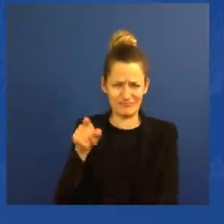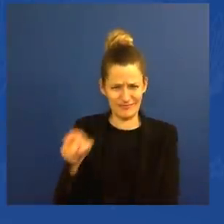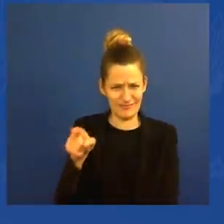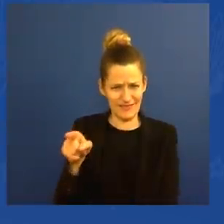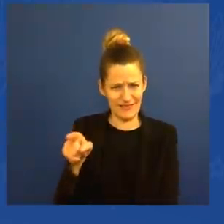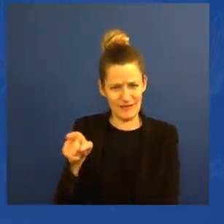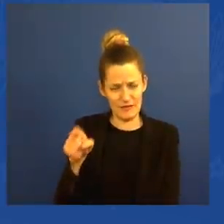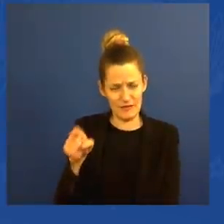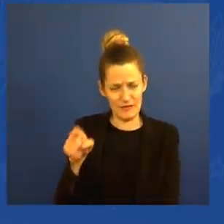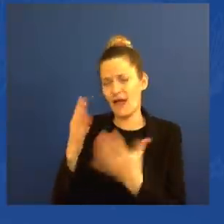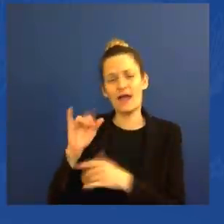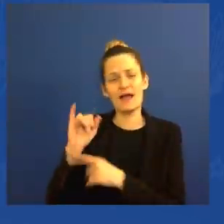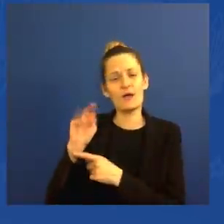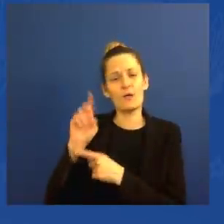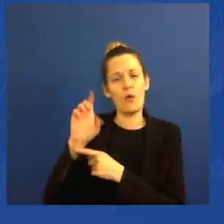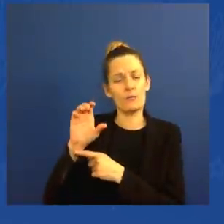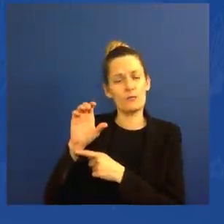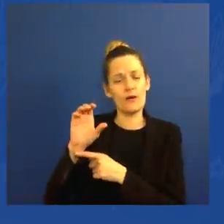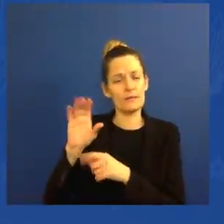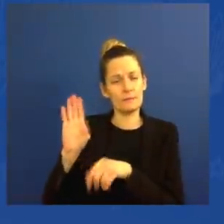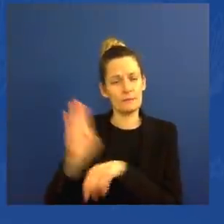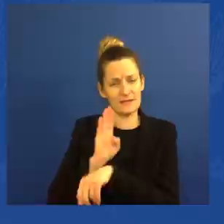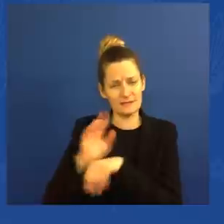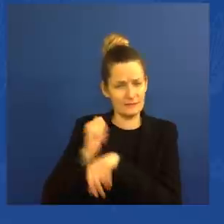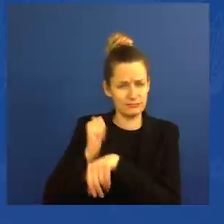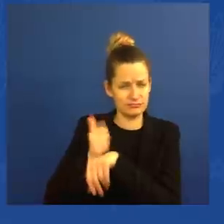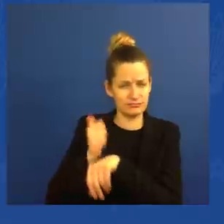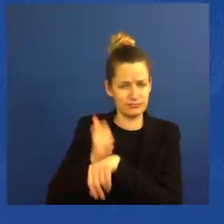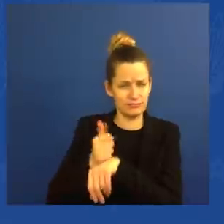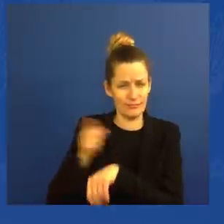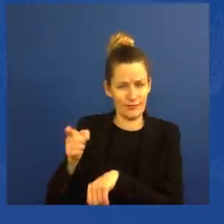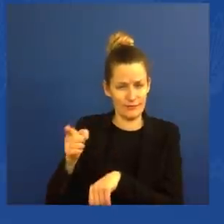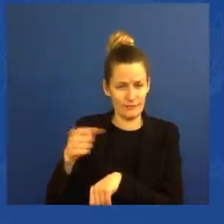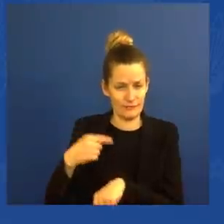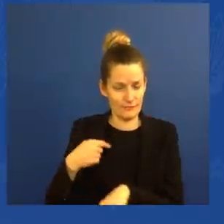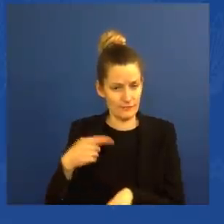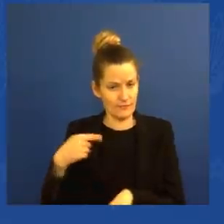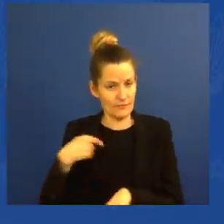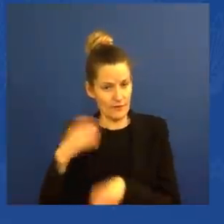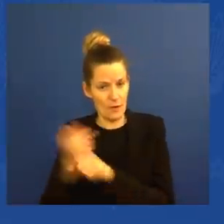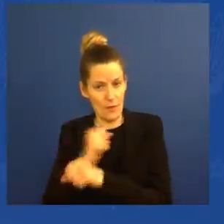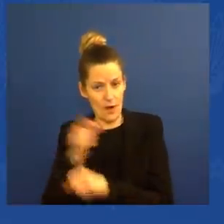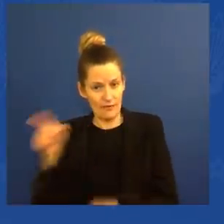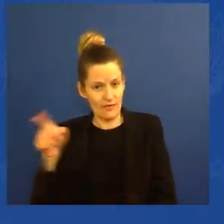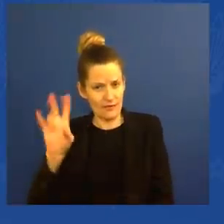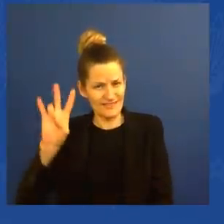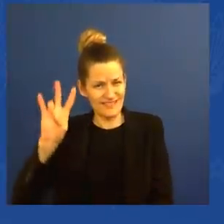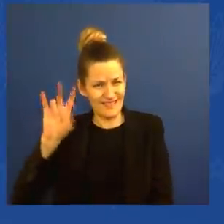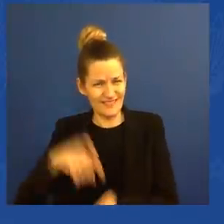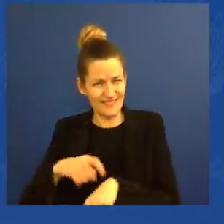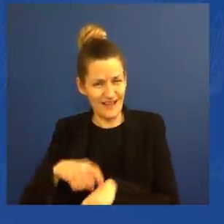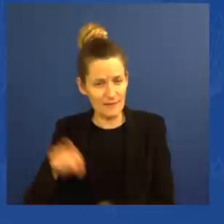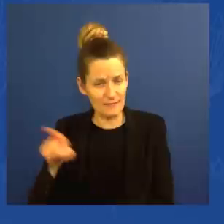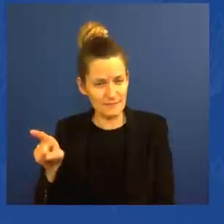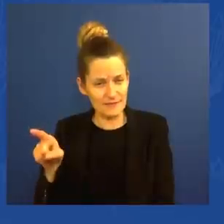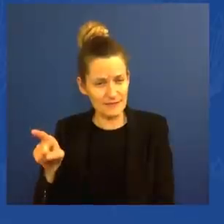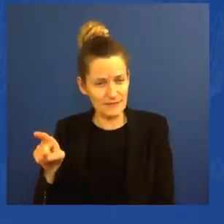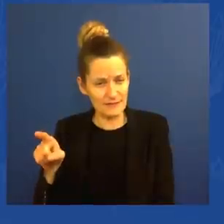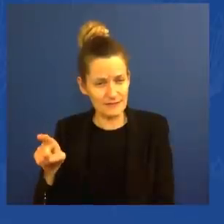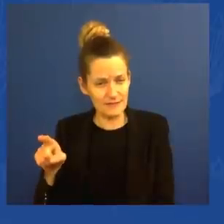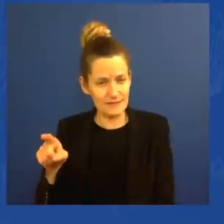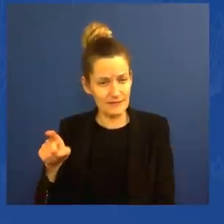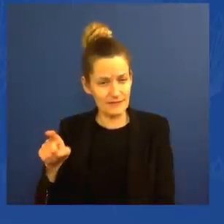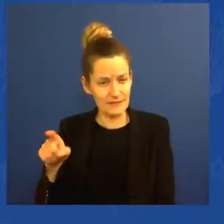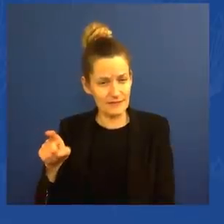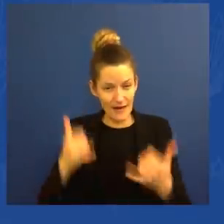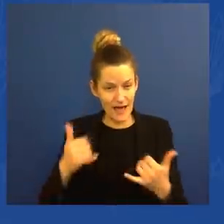Delaware, notwithstanding the fact that I'm so anti-corporate America. Give me a break. How long would I last? But here's